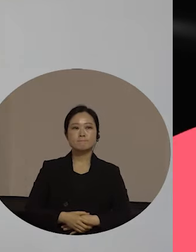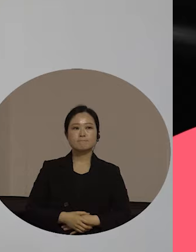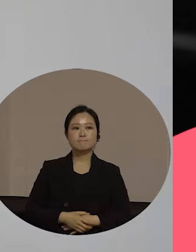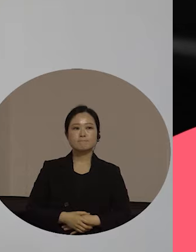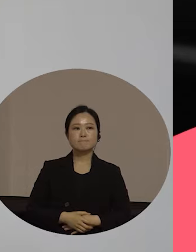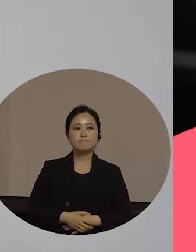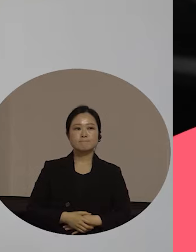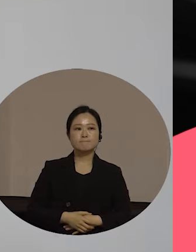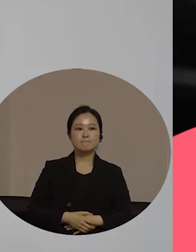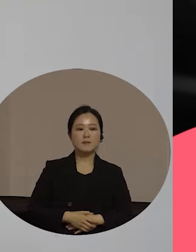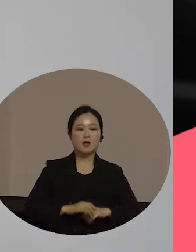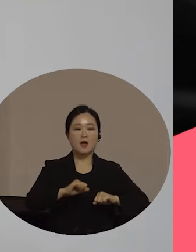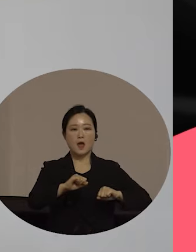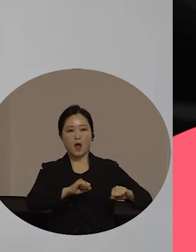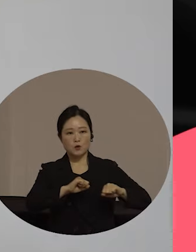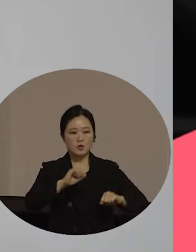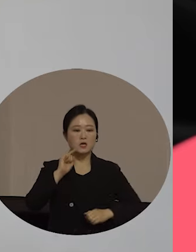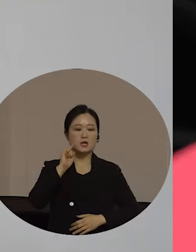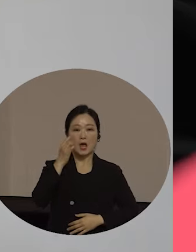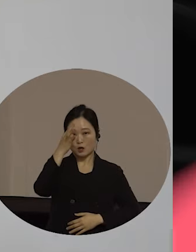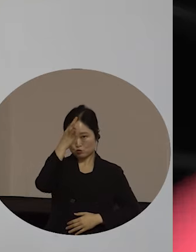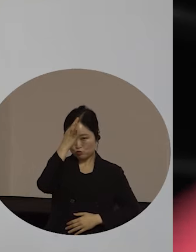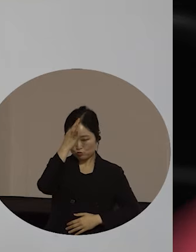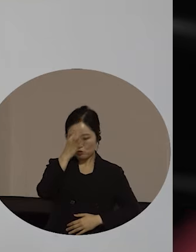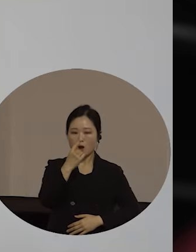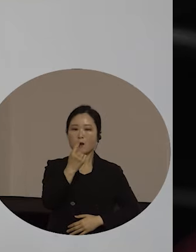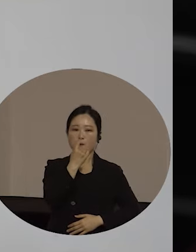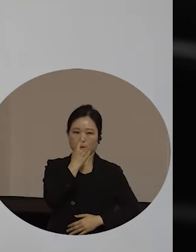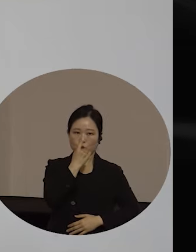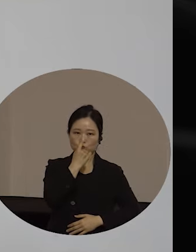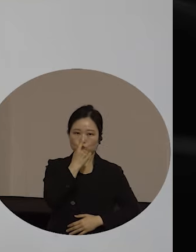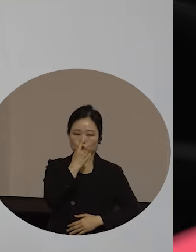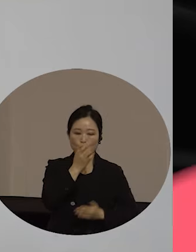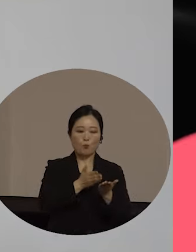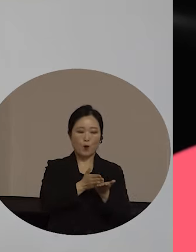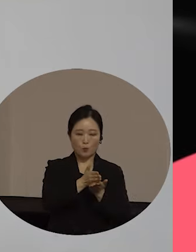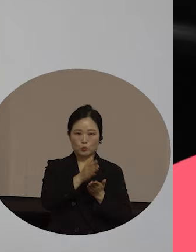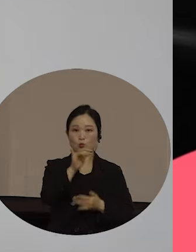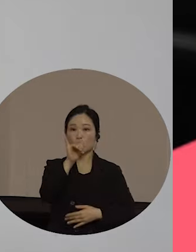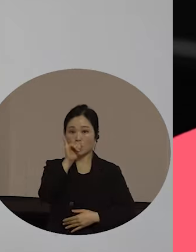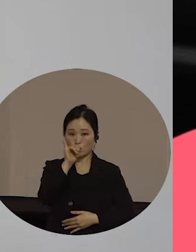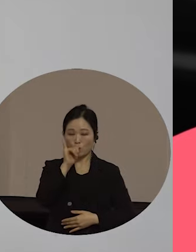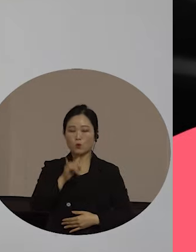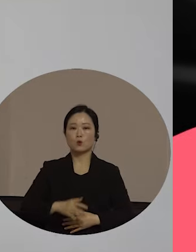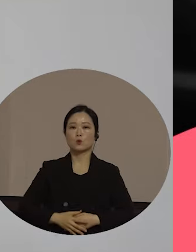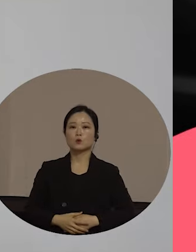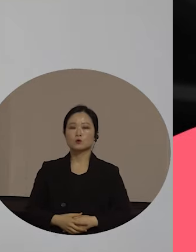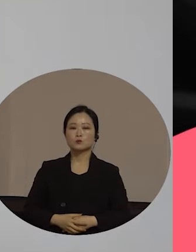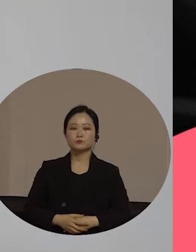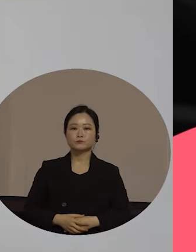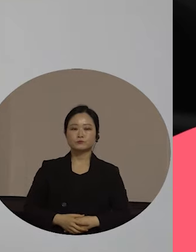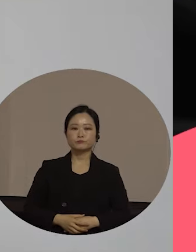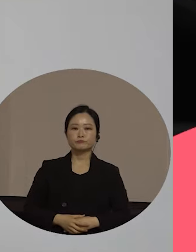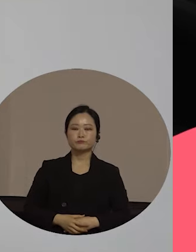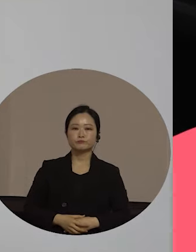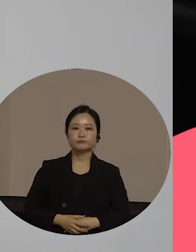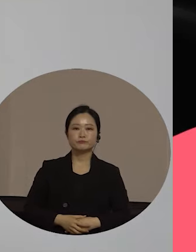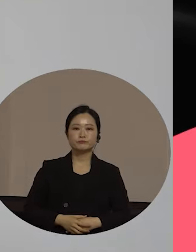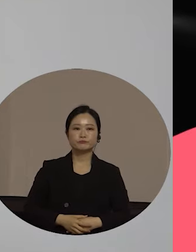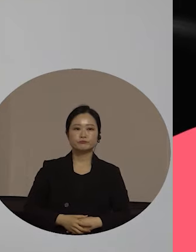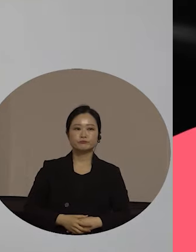Another good example of an organization that aims to enhance access to arts education in underserved